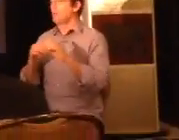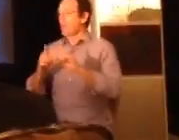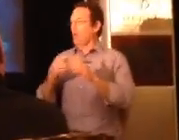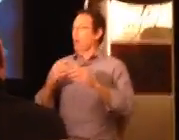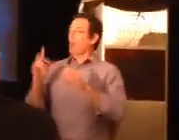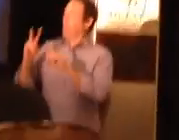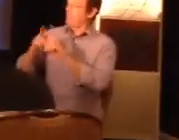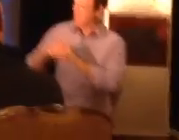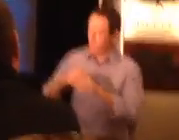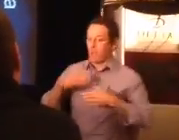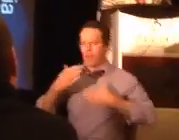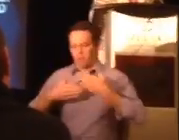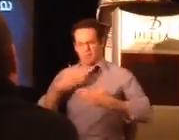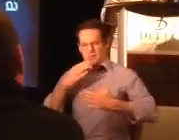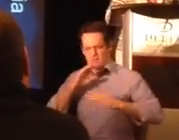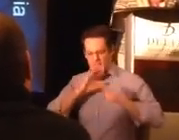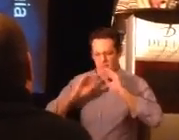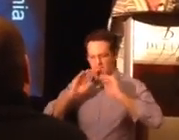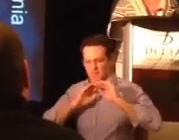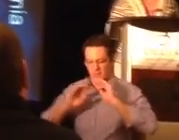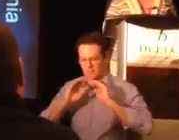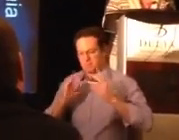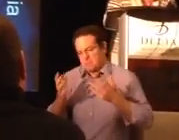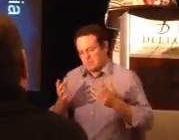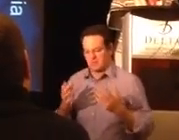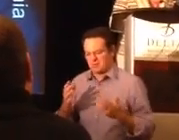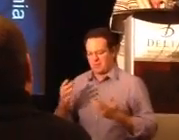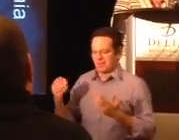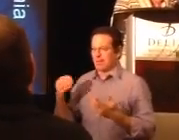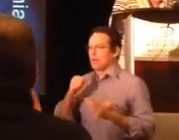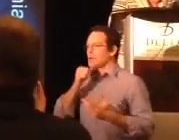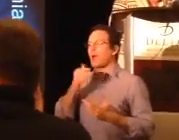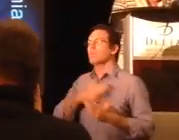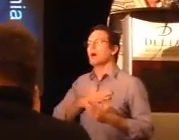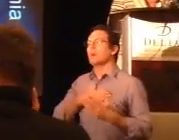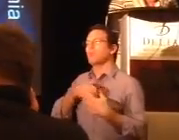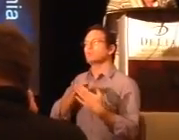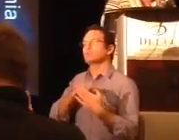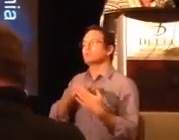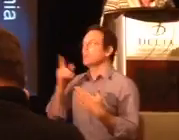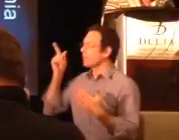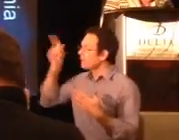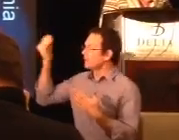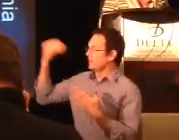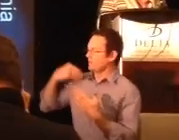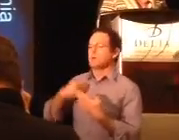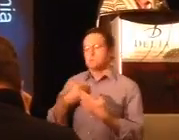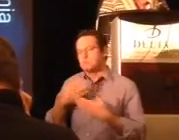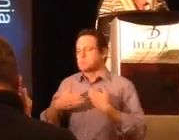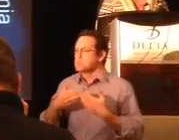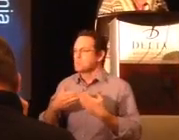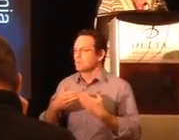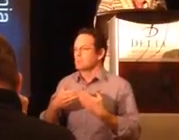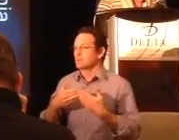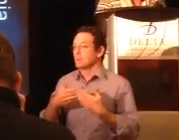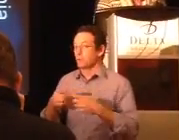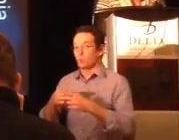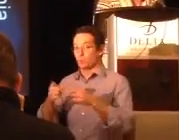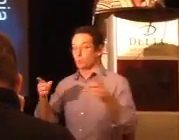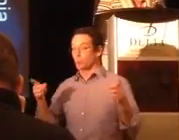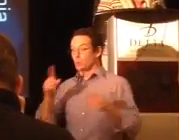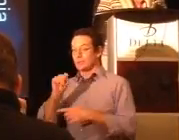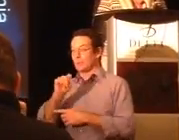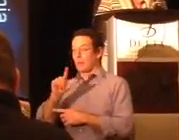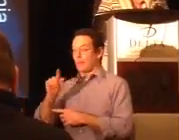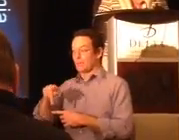and worked through the challenges, we don't own it. The practitioner research we are all engaged in through TLLP projects